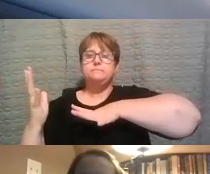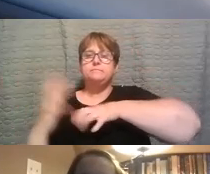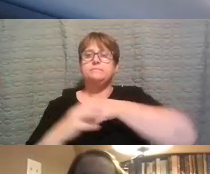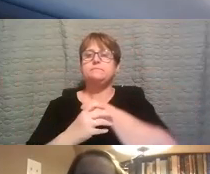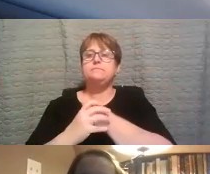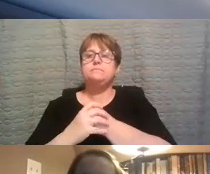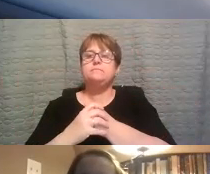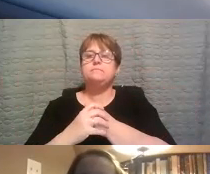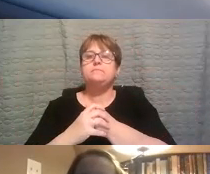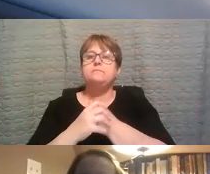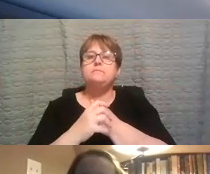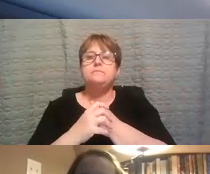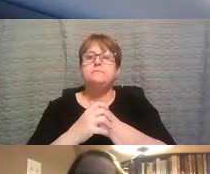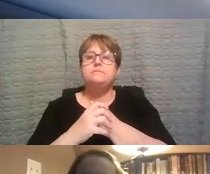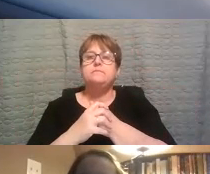Está